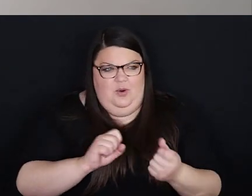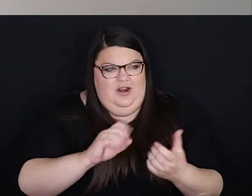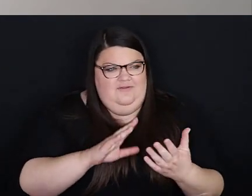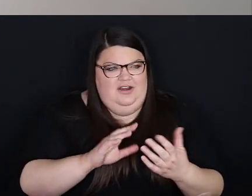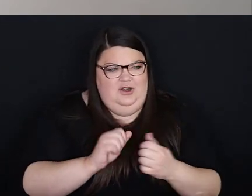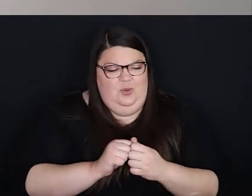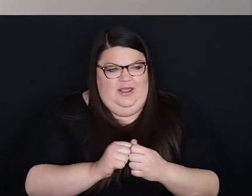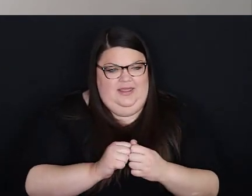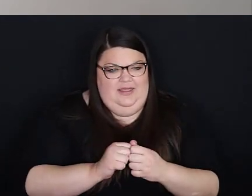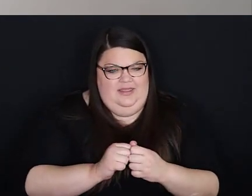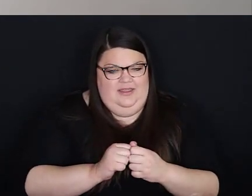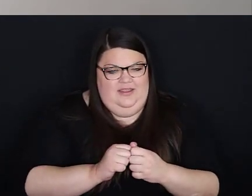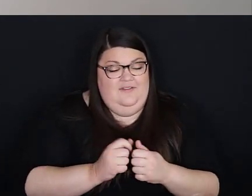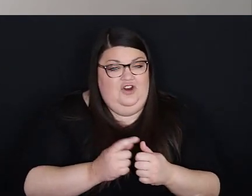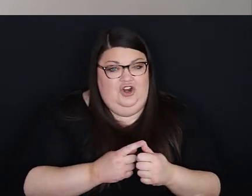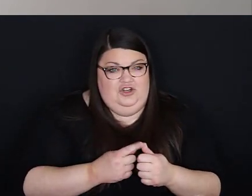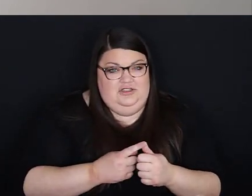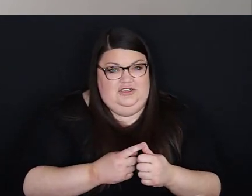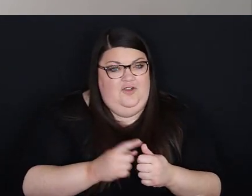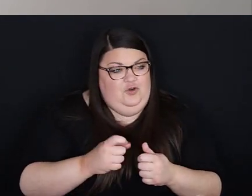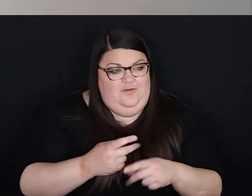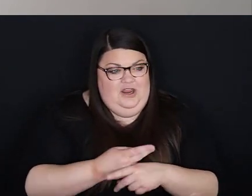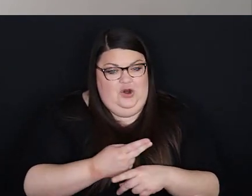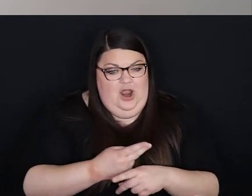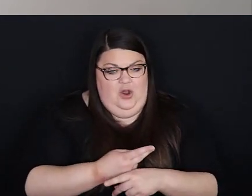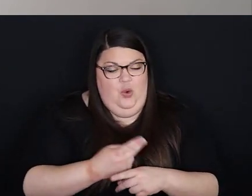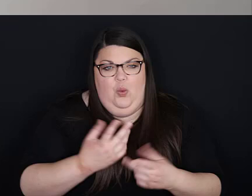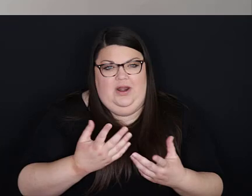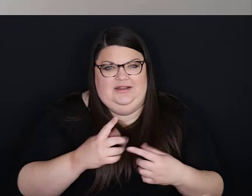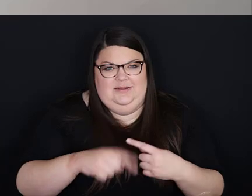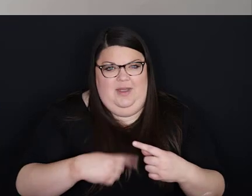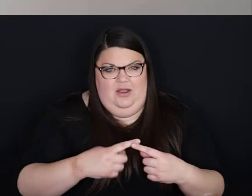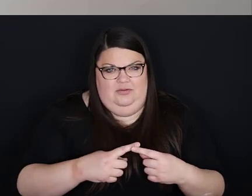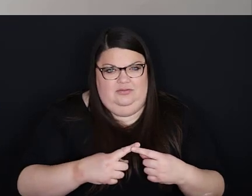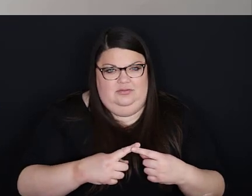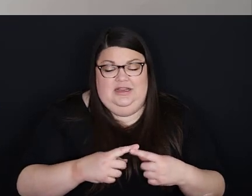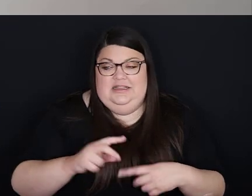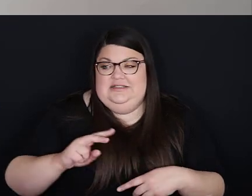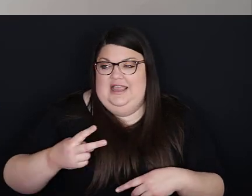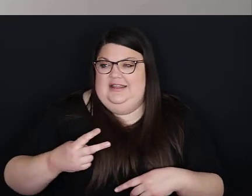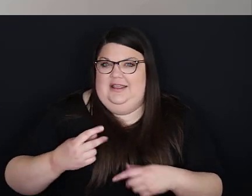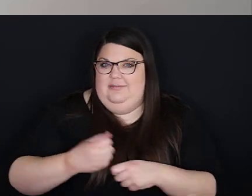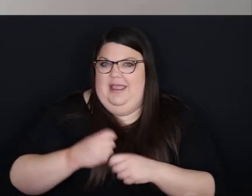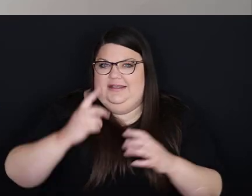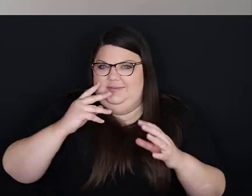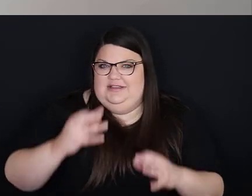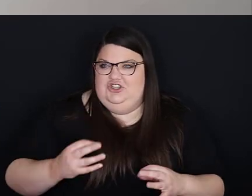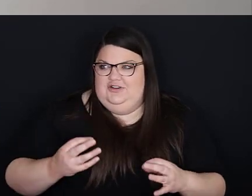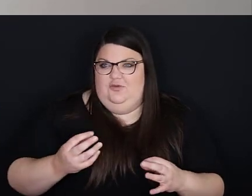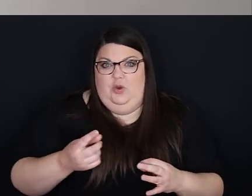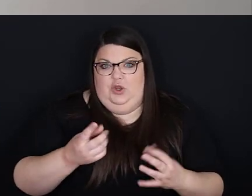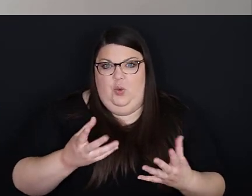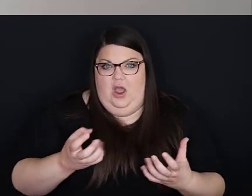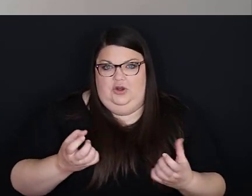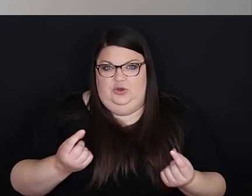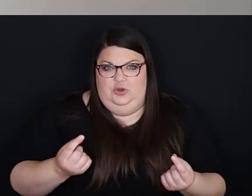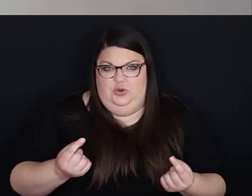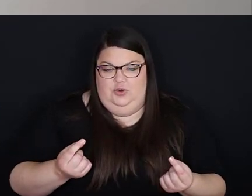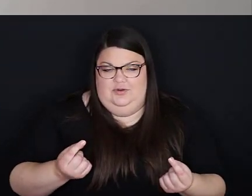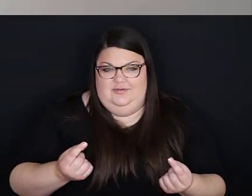with. First of all, you have to figure out what it's about. Secondly, make some decision about what you want to do.